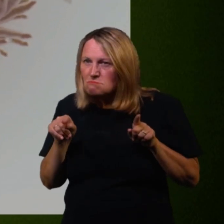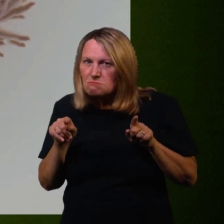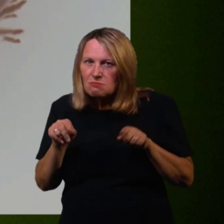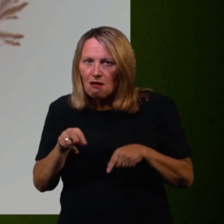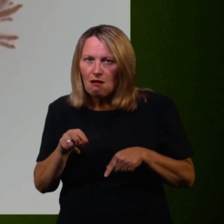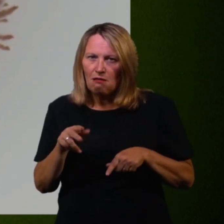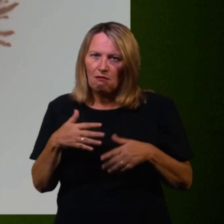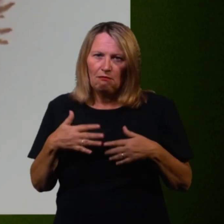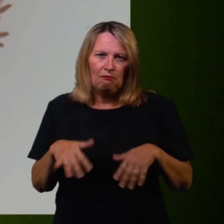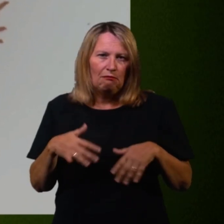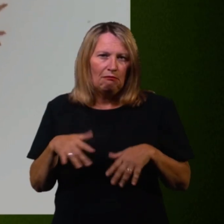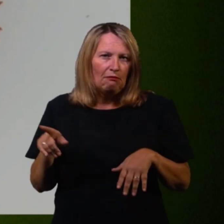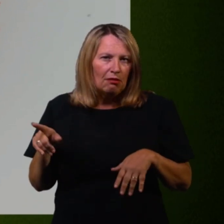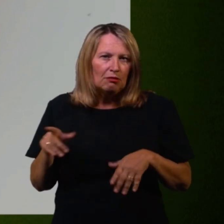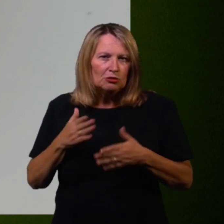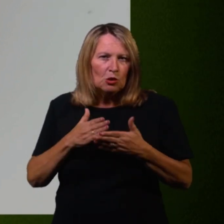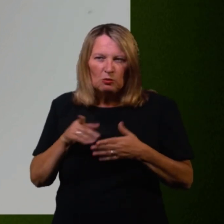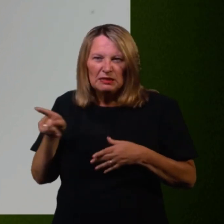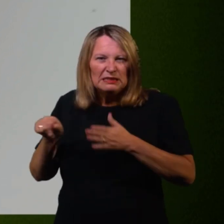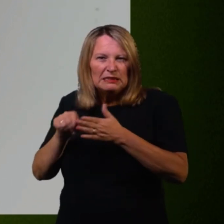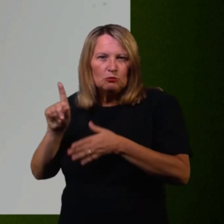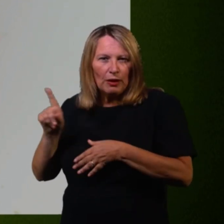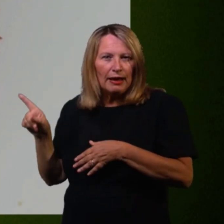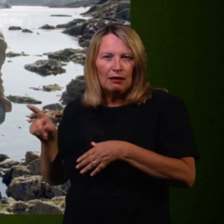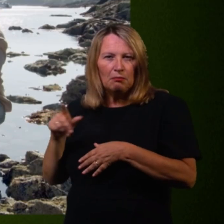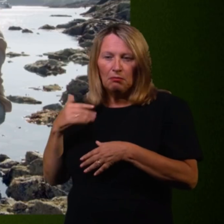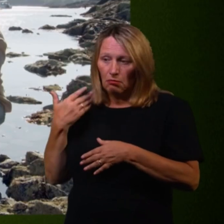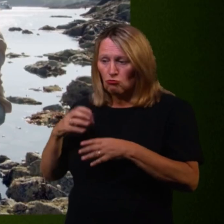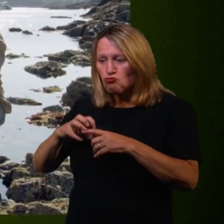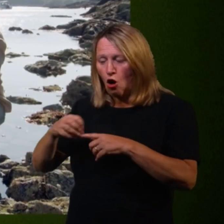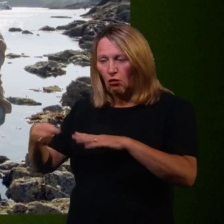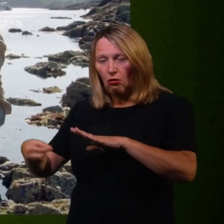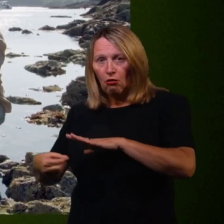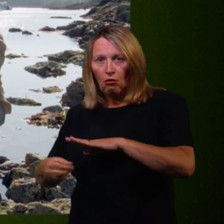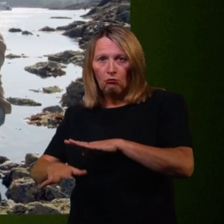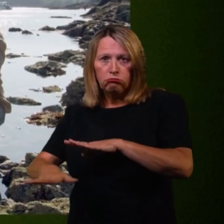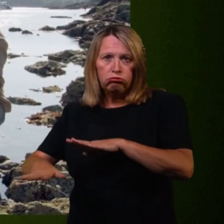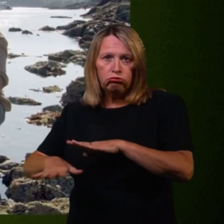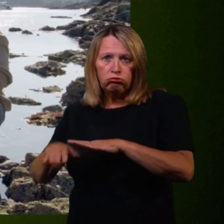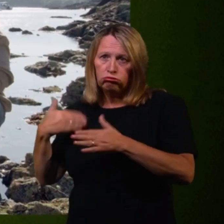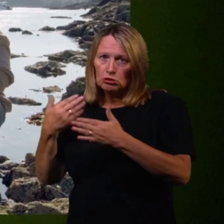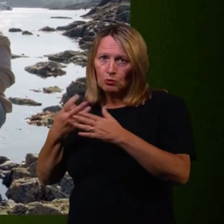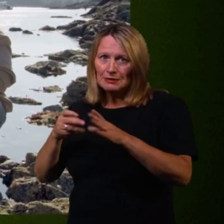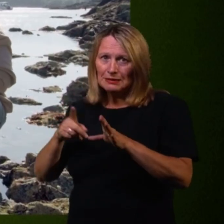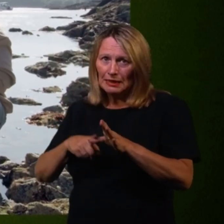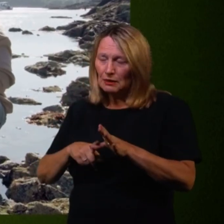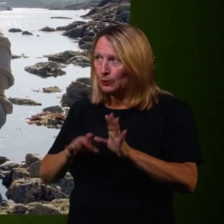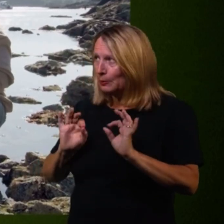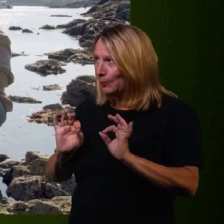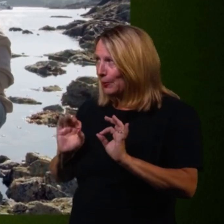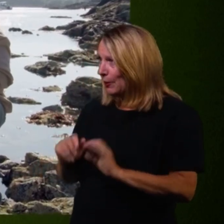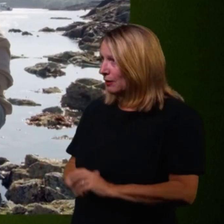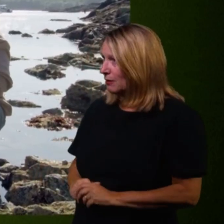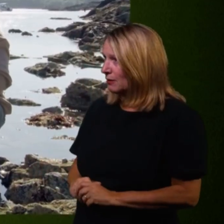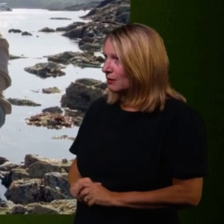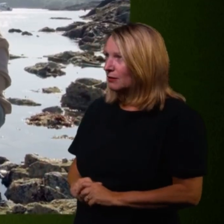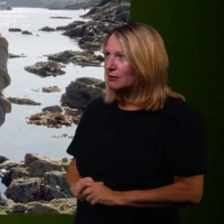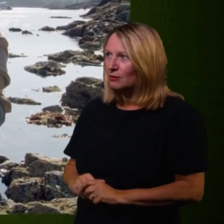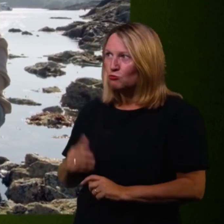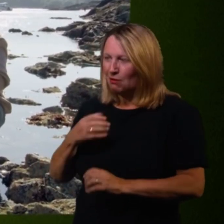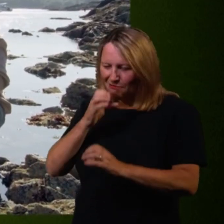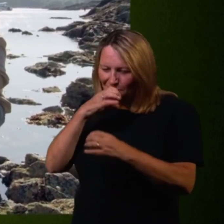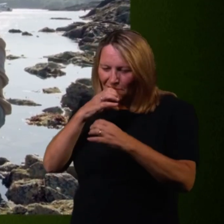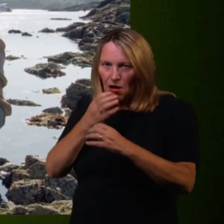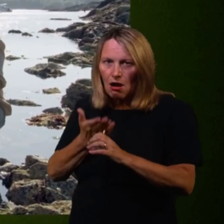think is cool is that you're not sure what species this is, and you've been rock pooling here for 20 years. So this is quite special. This is where the microscope comes out